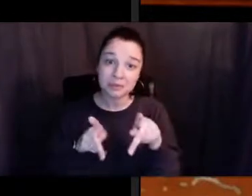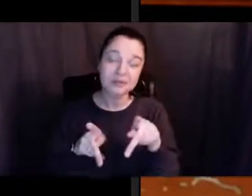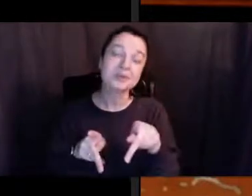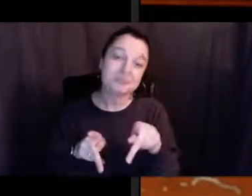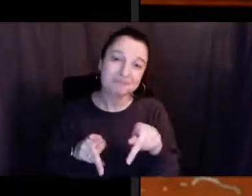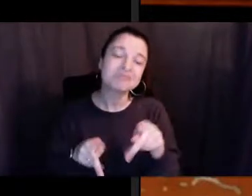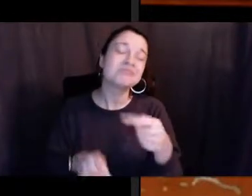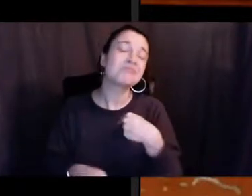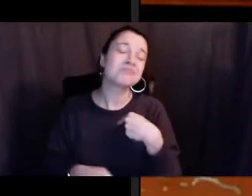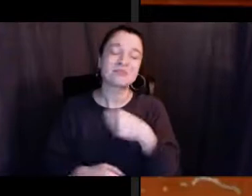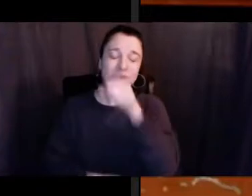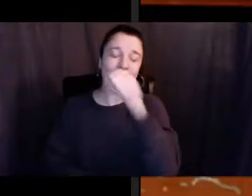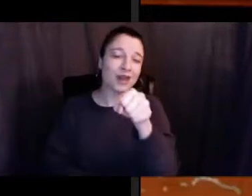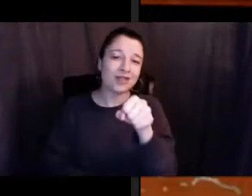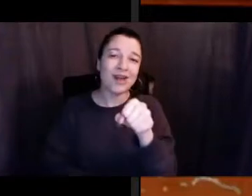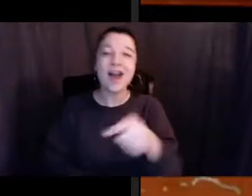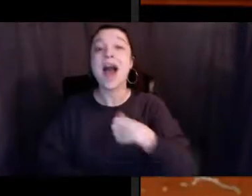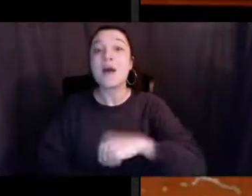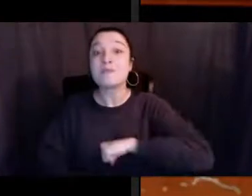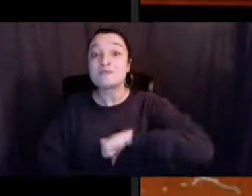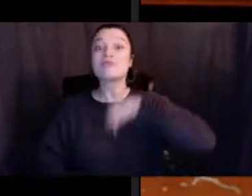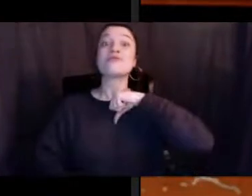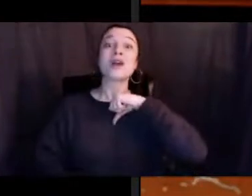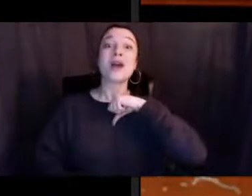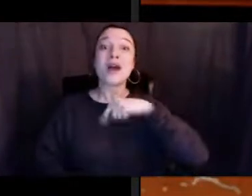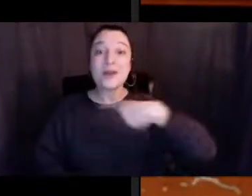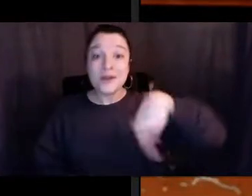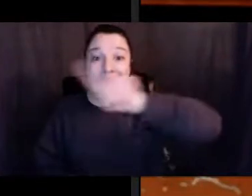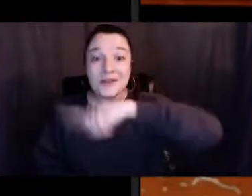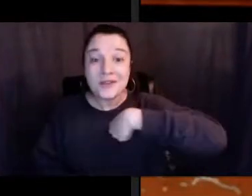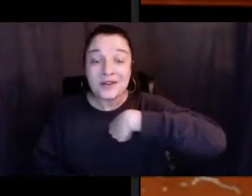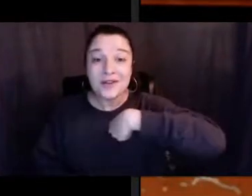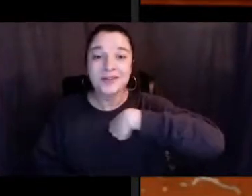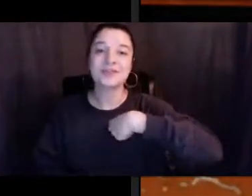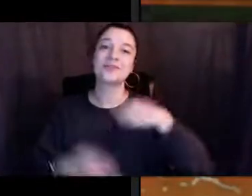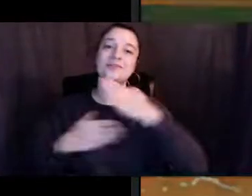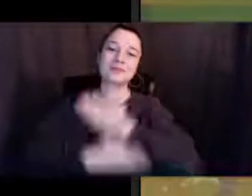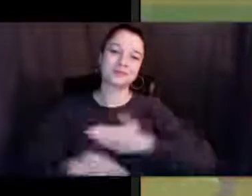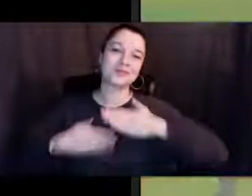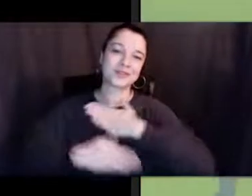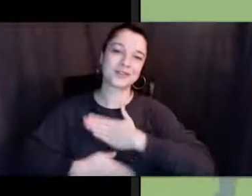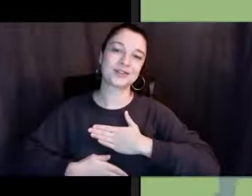proud of you. Keep working so hard at school, and I hope you have a great rest of your day.